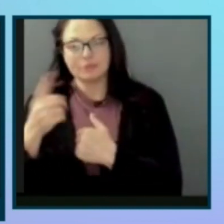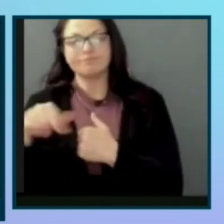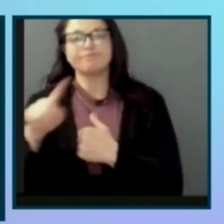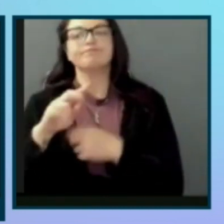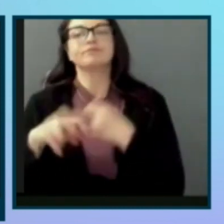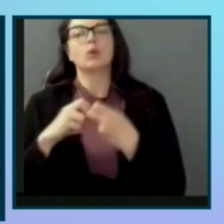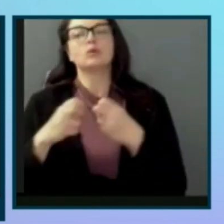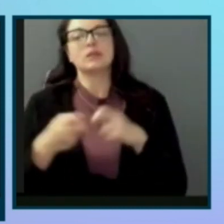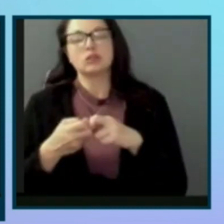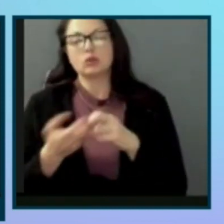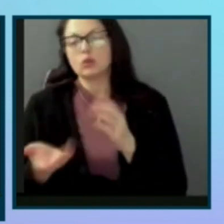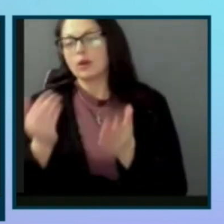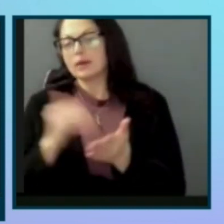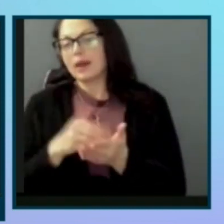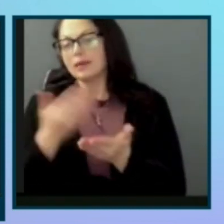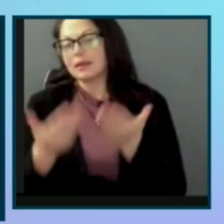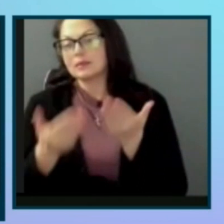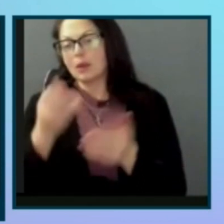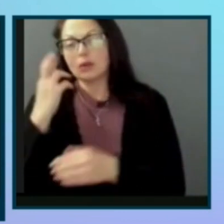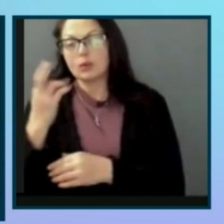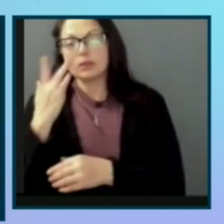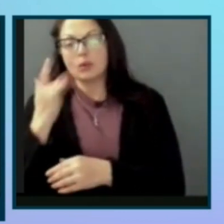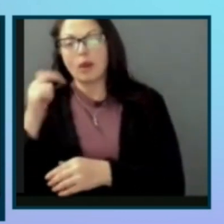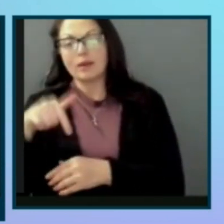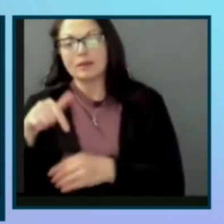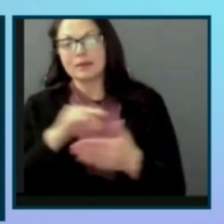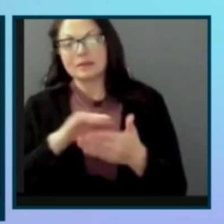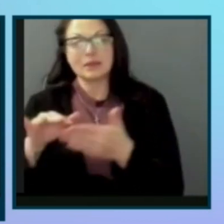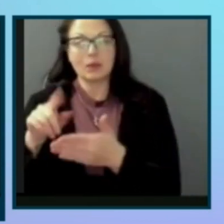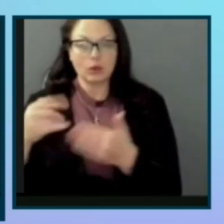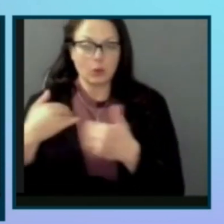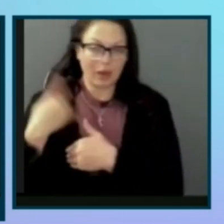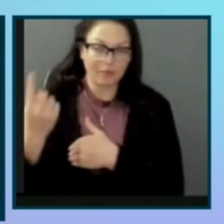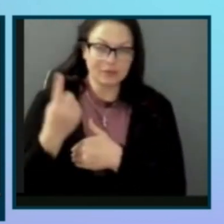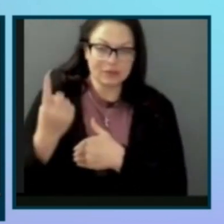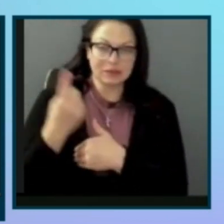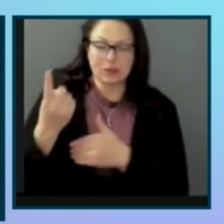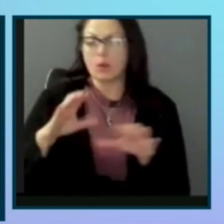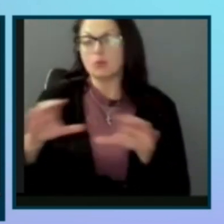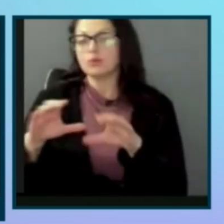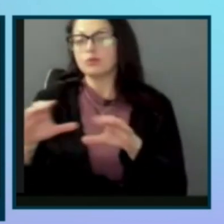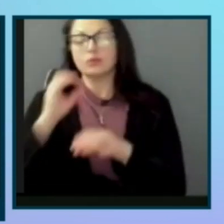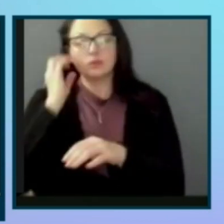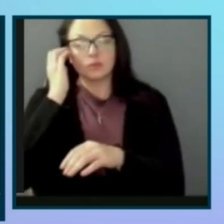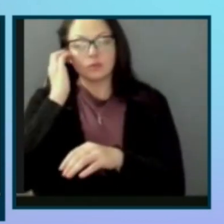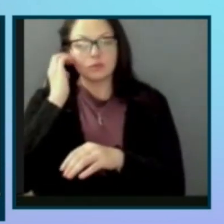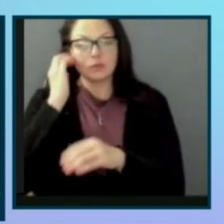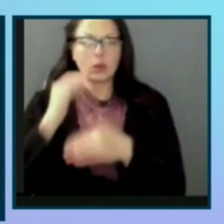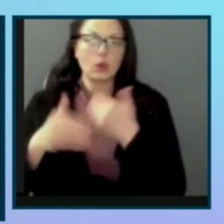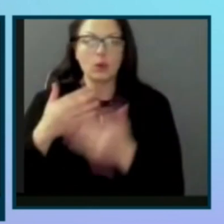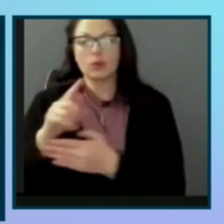So, again, that's part of the reason why doing this kind of study where you have somebody really performing the actions, going through the